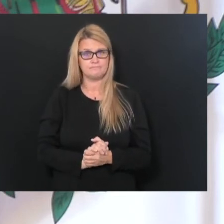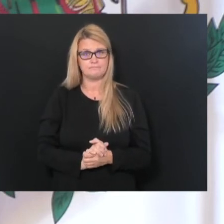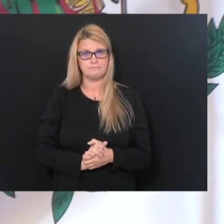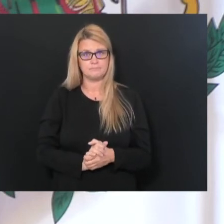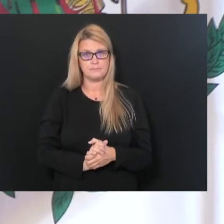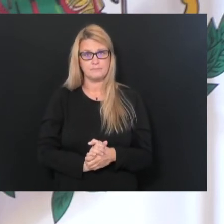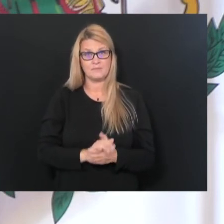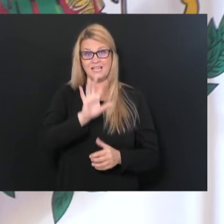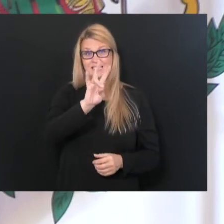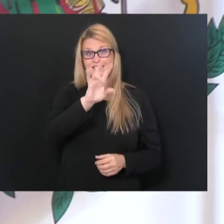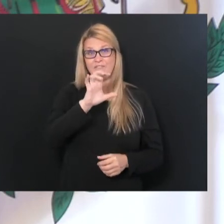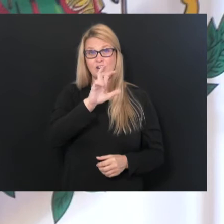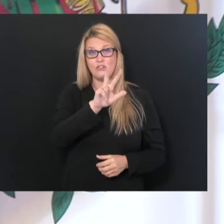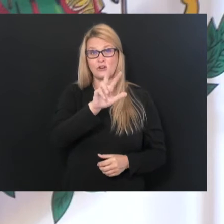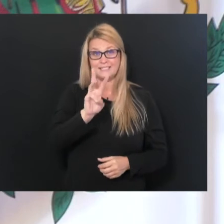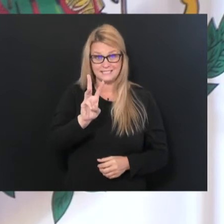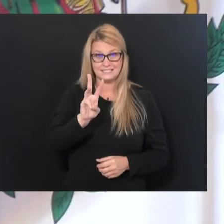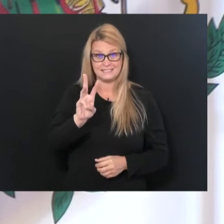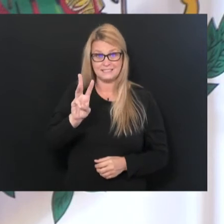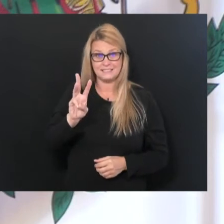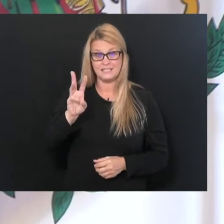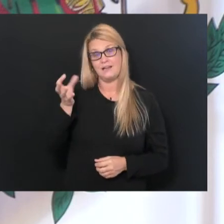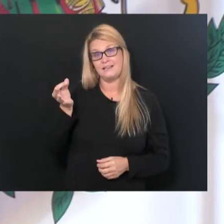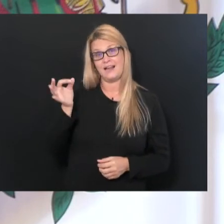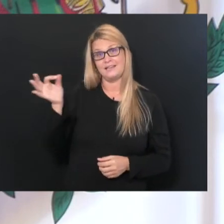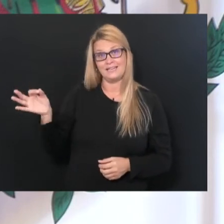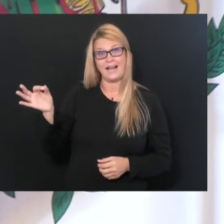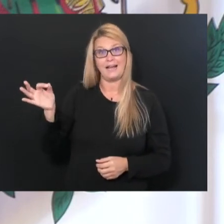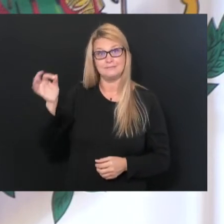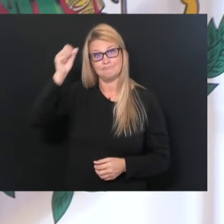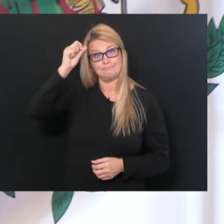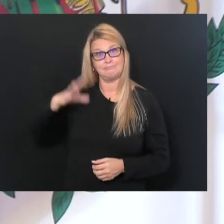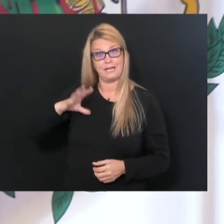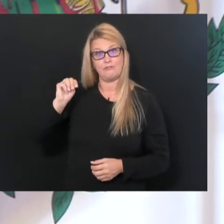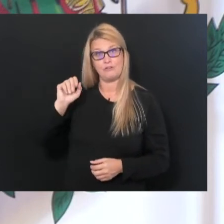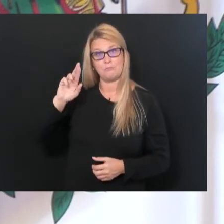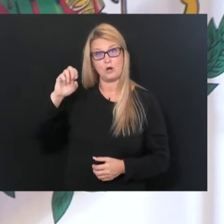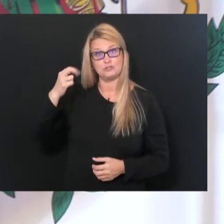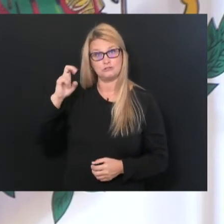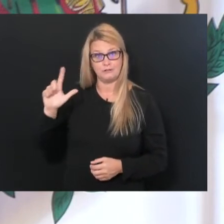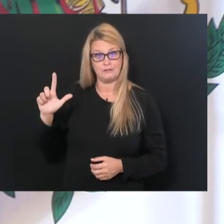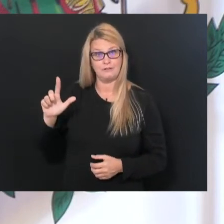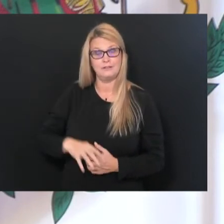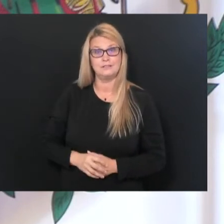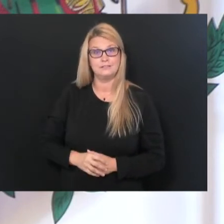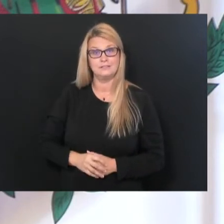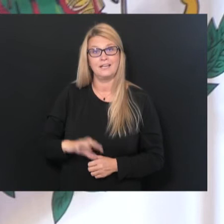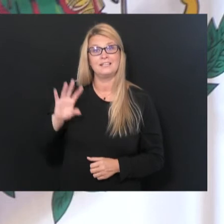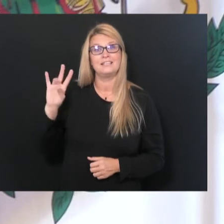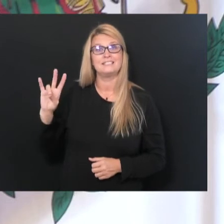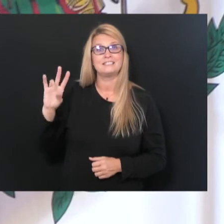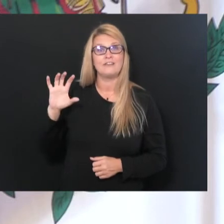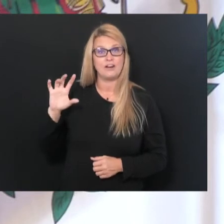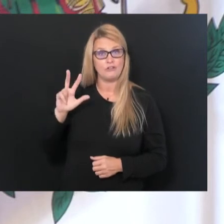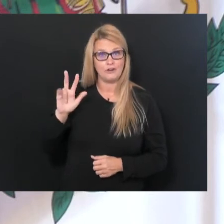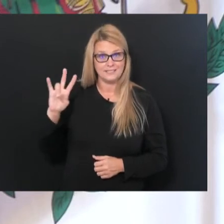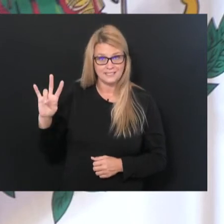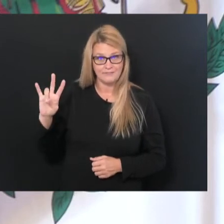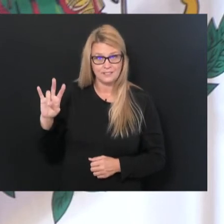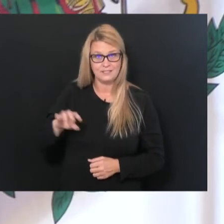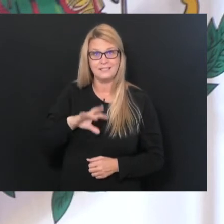Our 736th death is a 99-year-old male from Marshall County. Our 737th death,